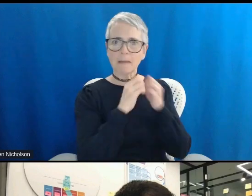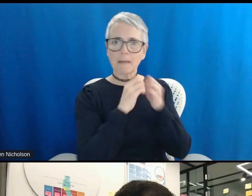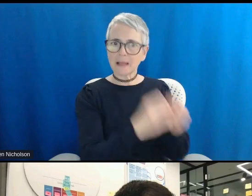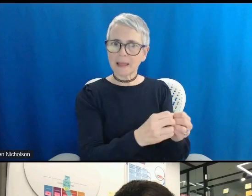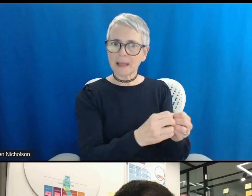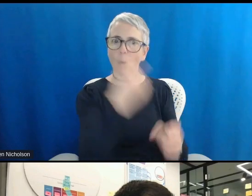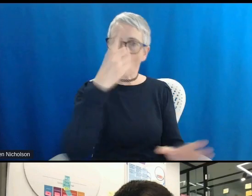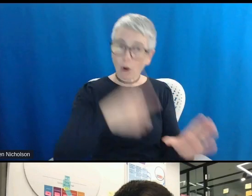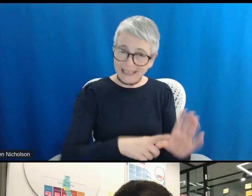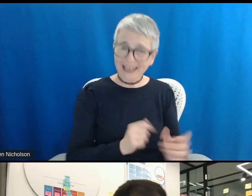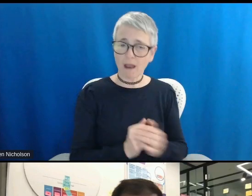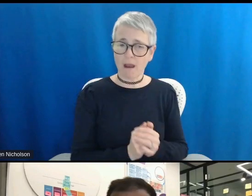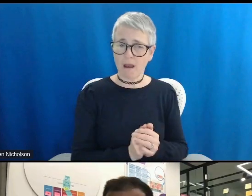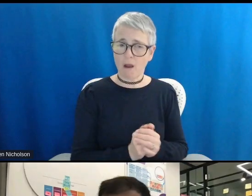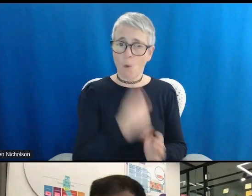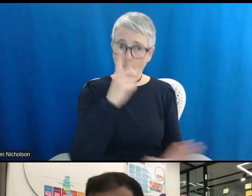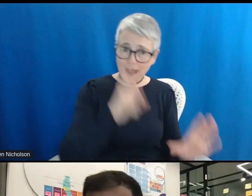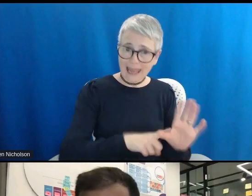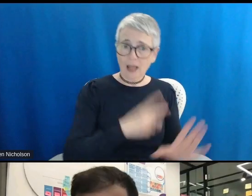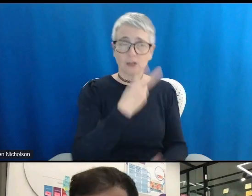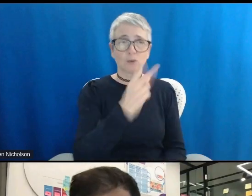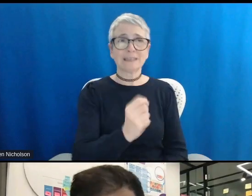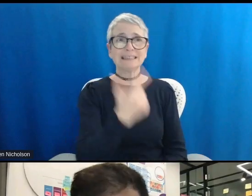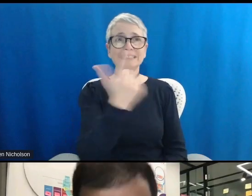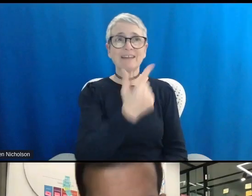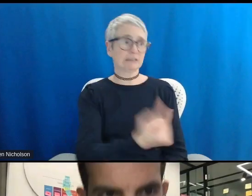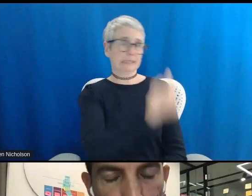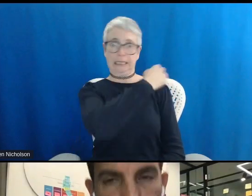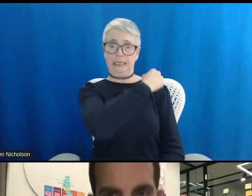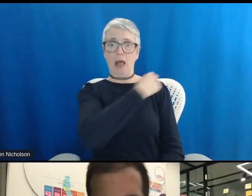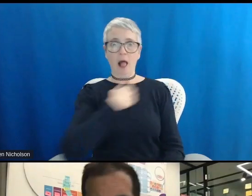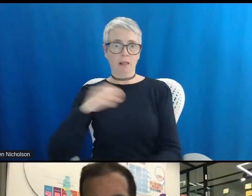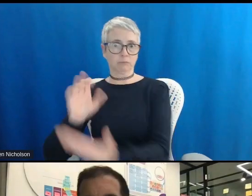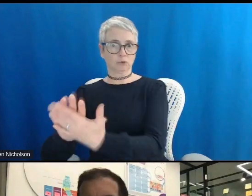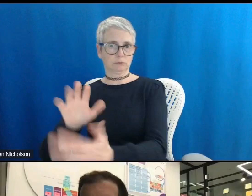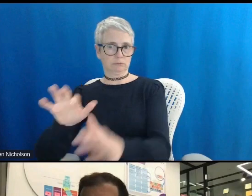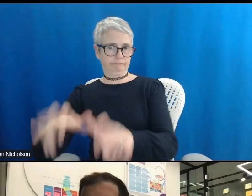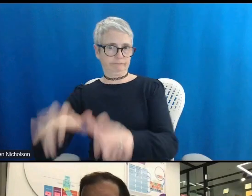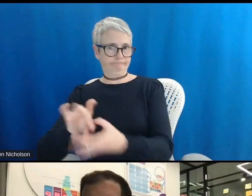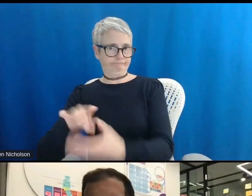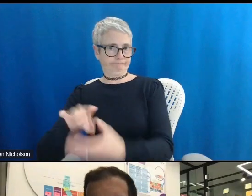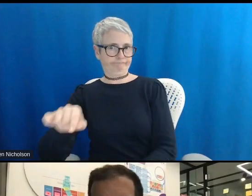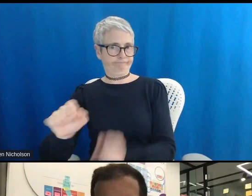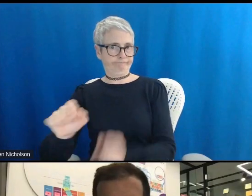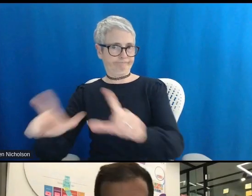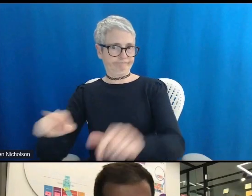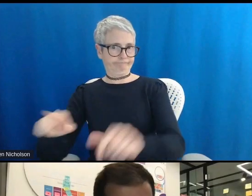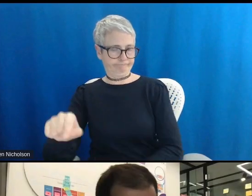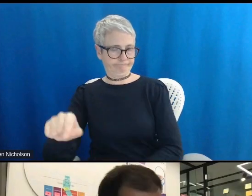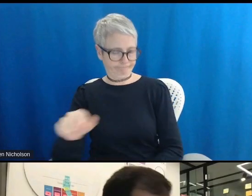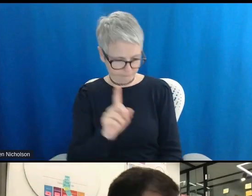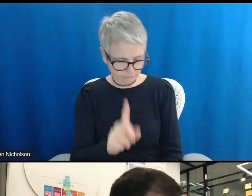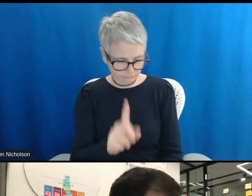year. They were talking about 2017. I'll put the link in the chat. And this amounts to approximately